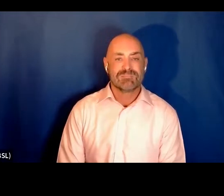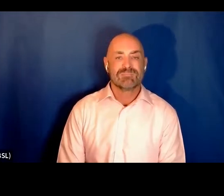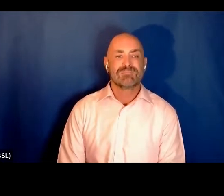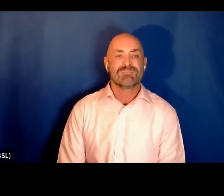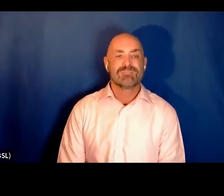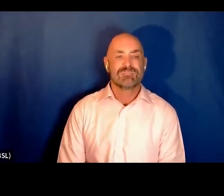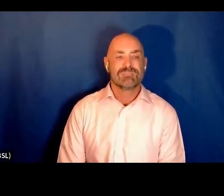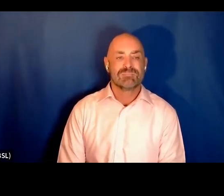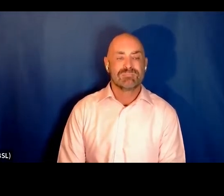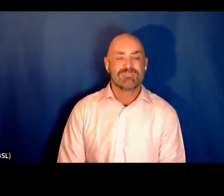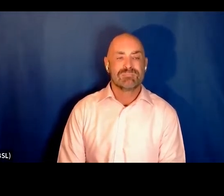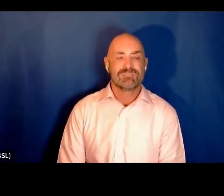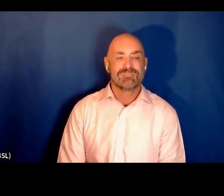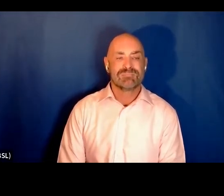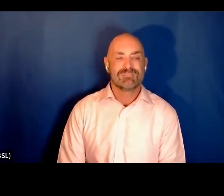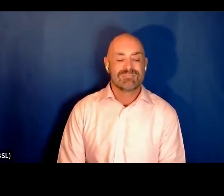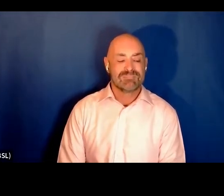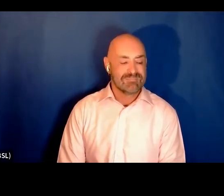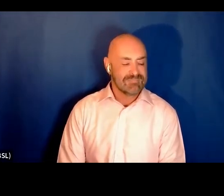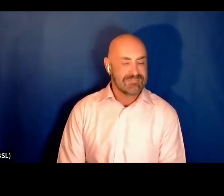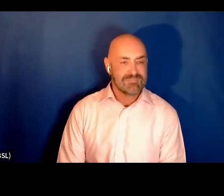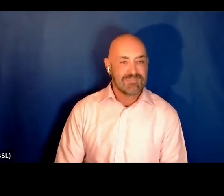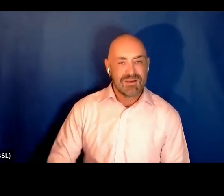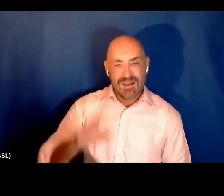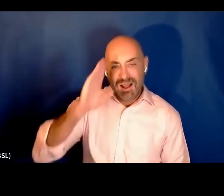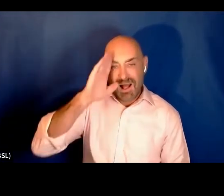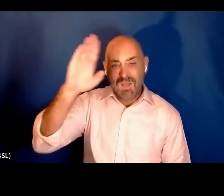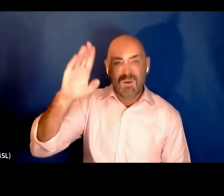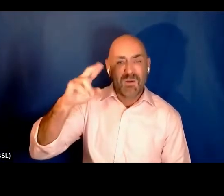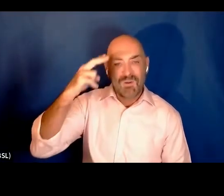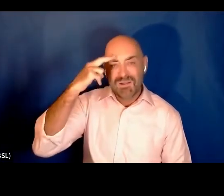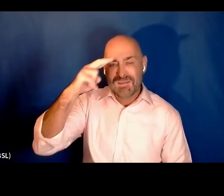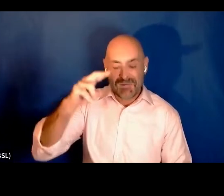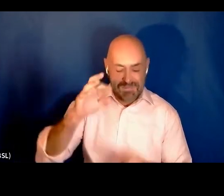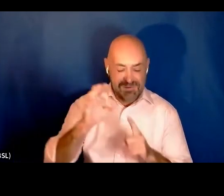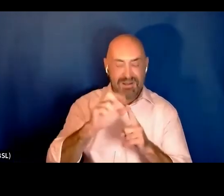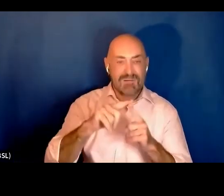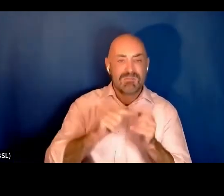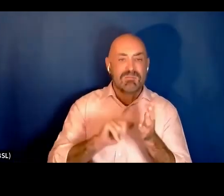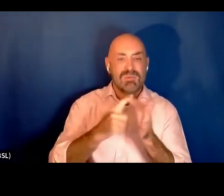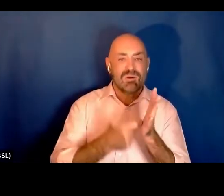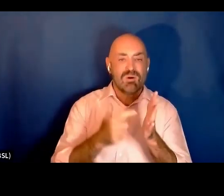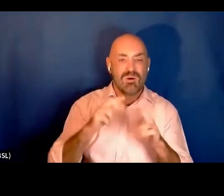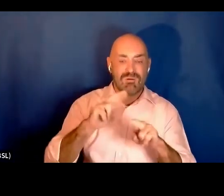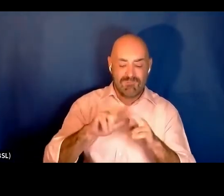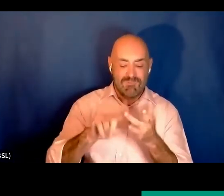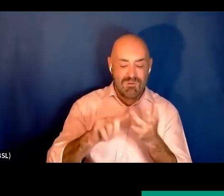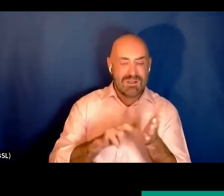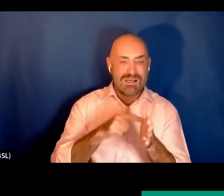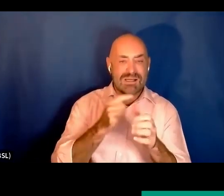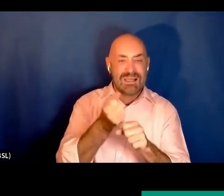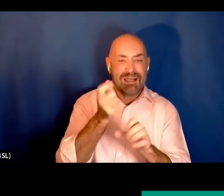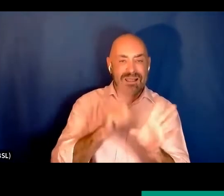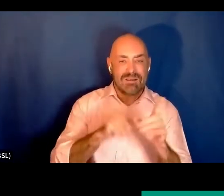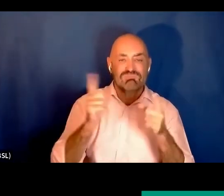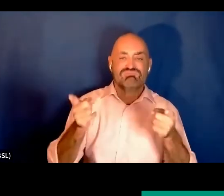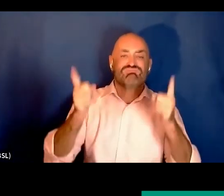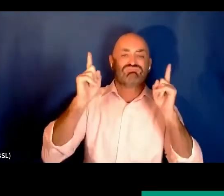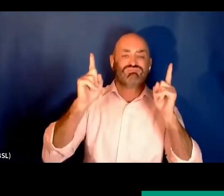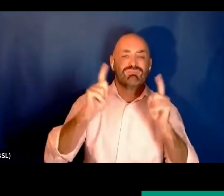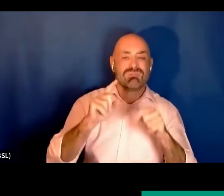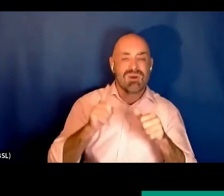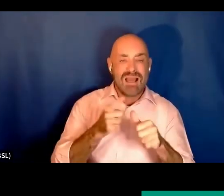Welcome everyone. Peter Fonagy, Chief Executive of the Anna Freud Center. I'm delighted to